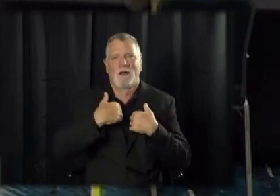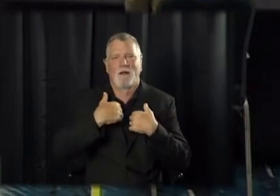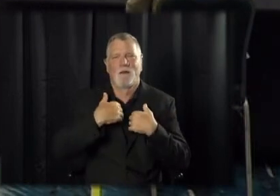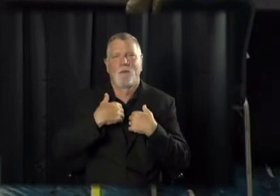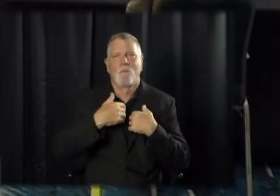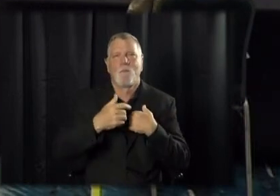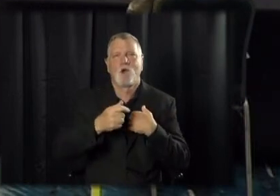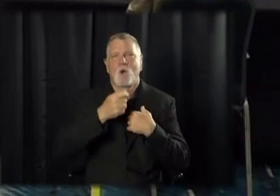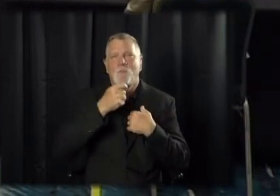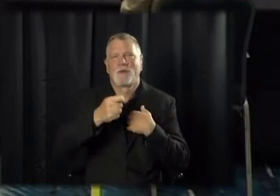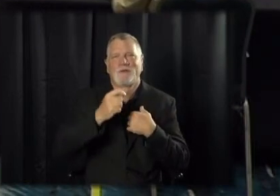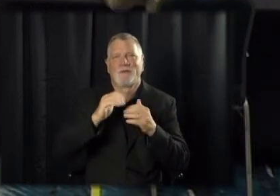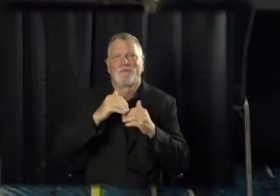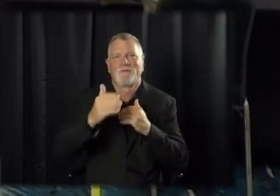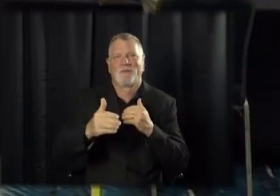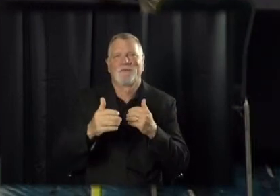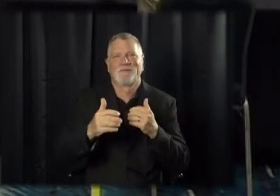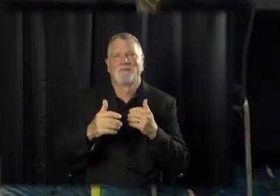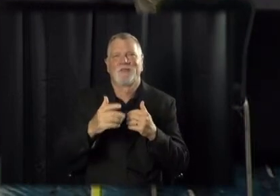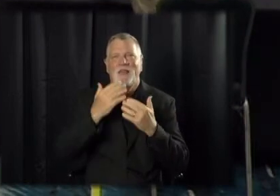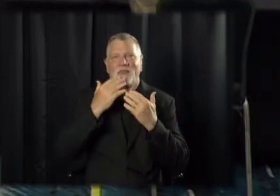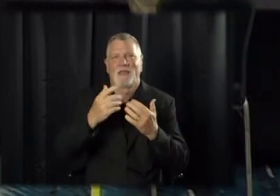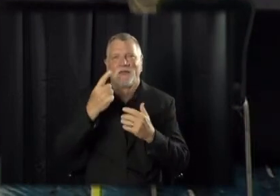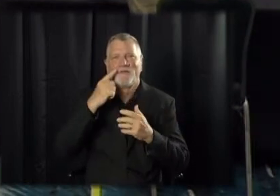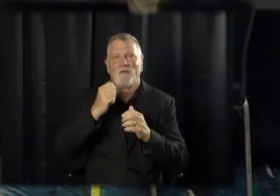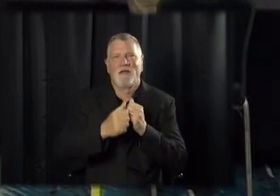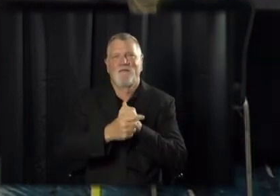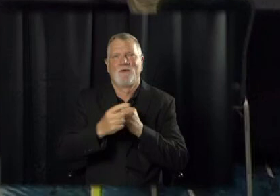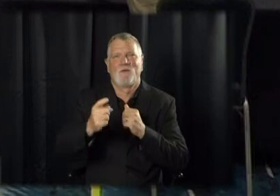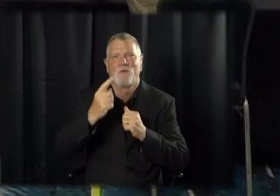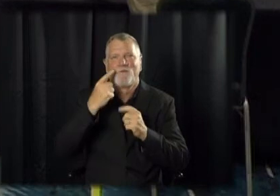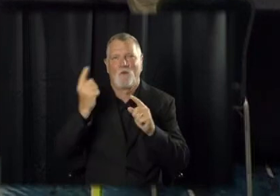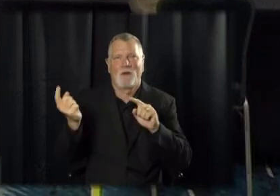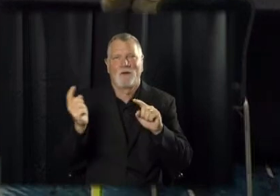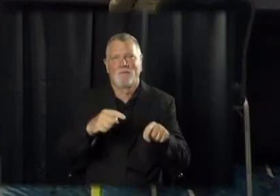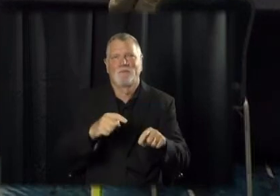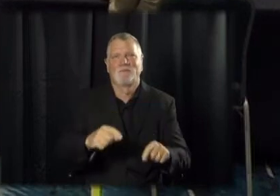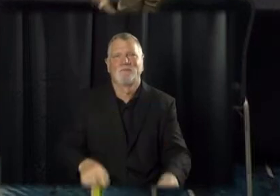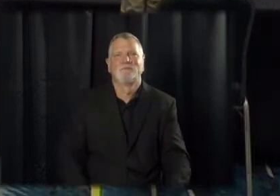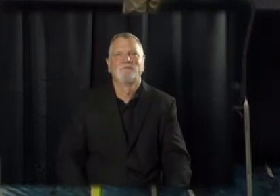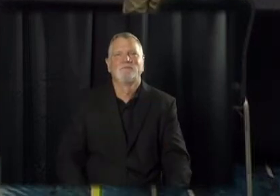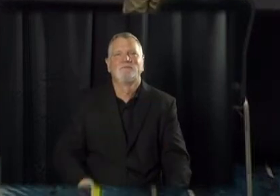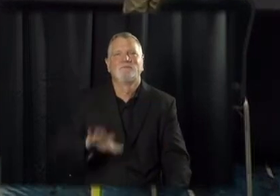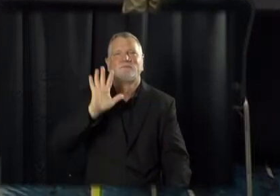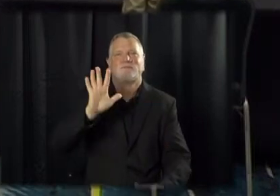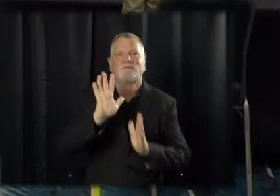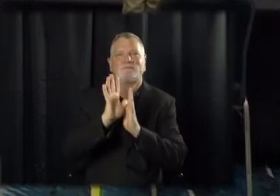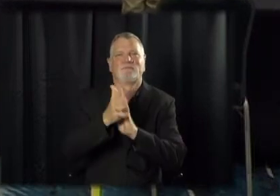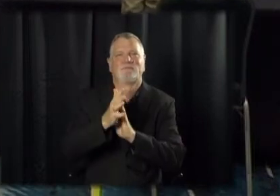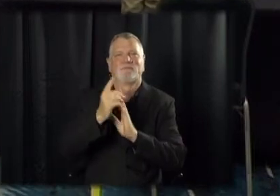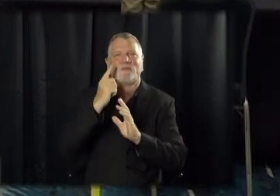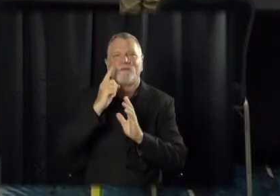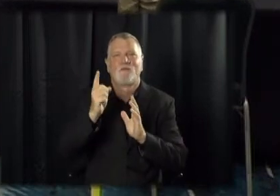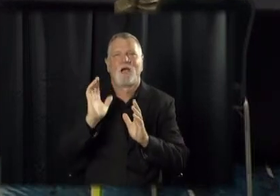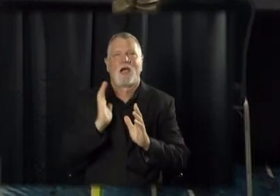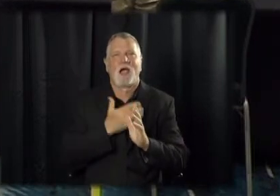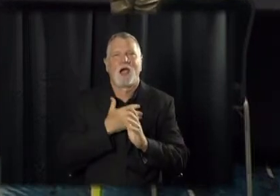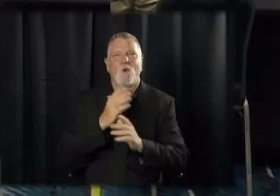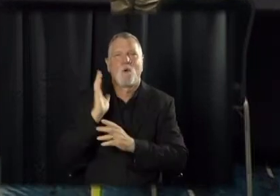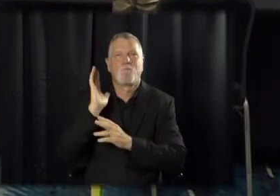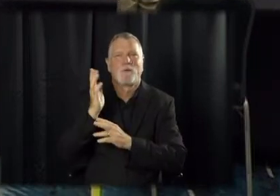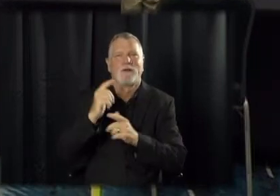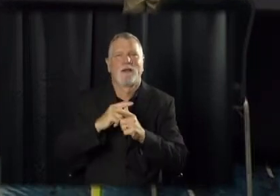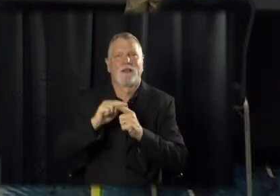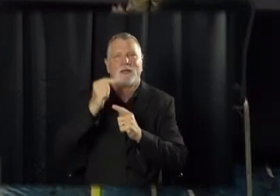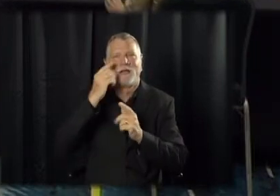a press conference immediately following. Thanks to everybody in attendance for productive. 5 minutes for our press conference. The